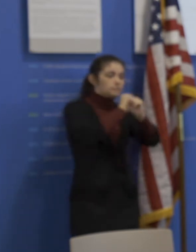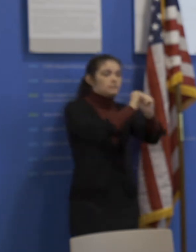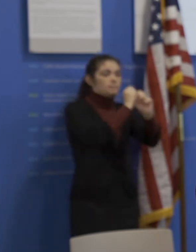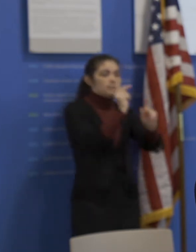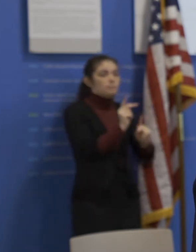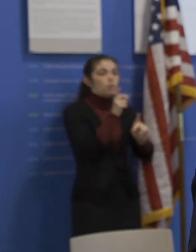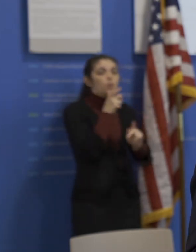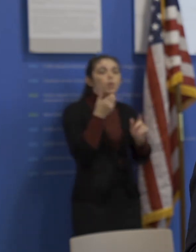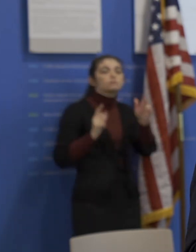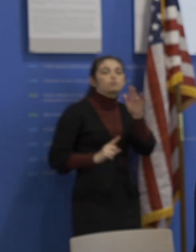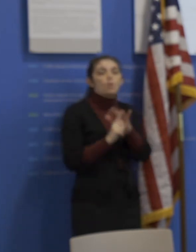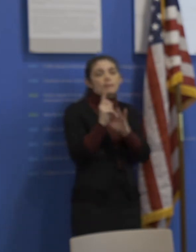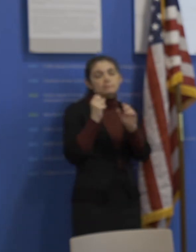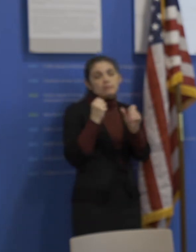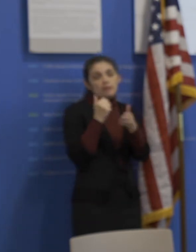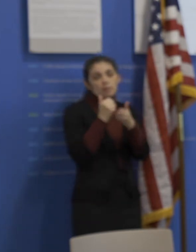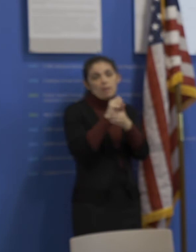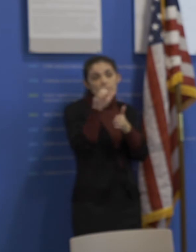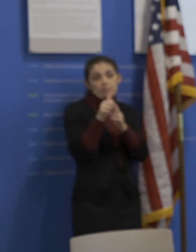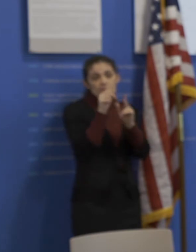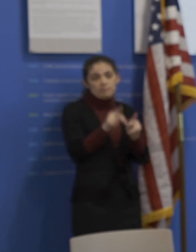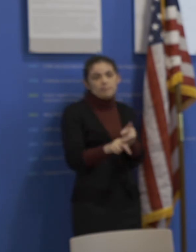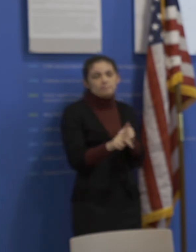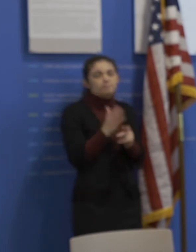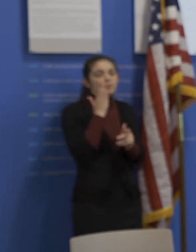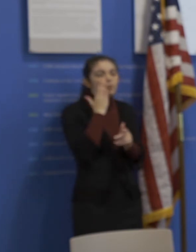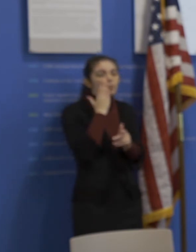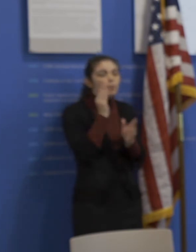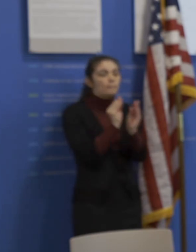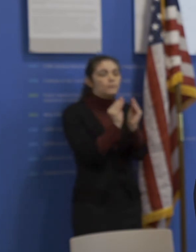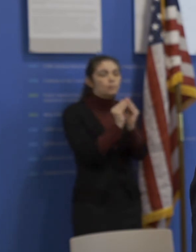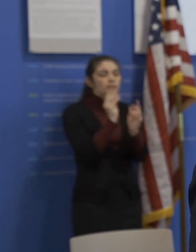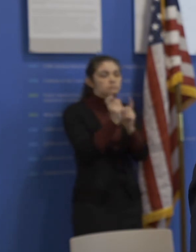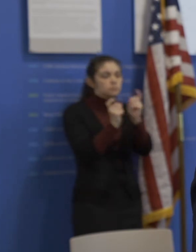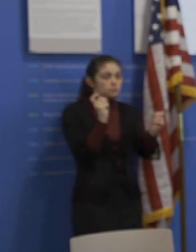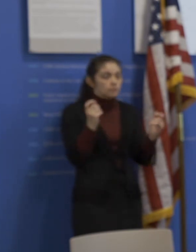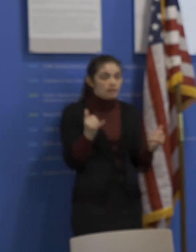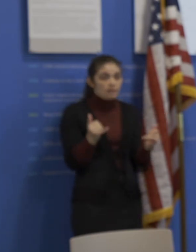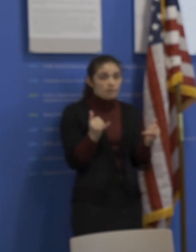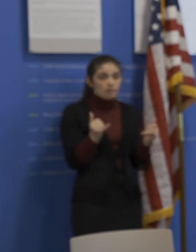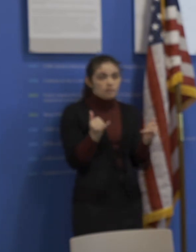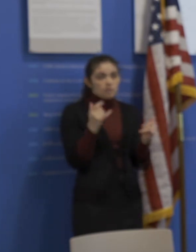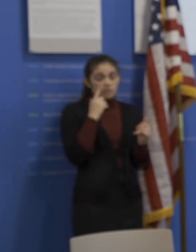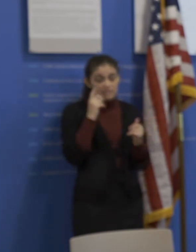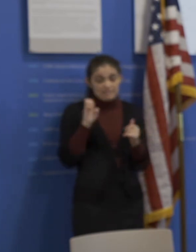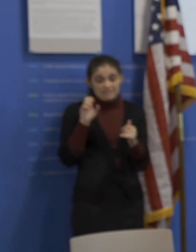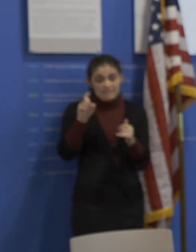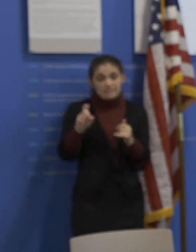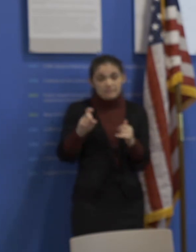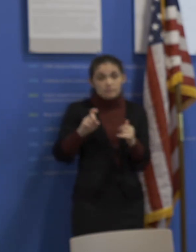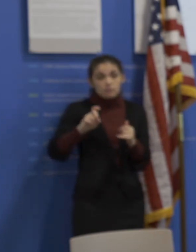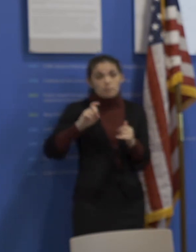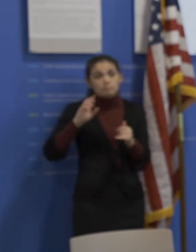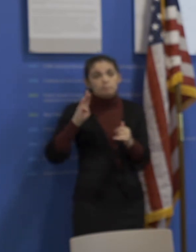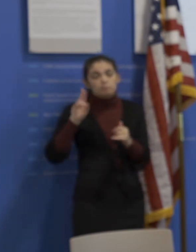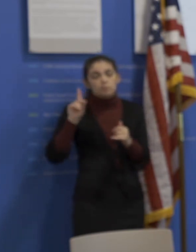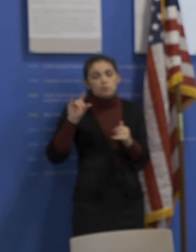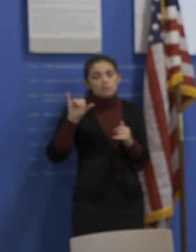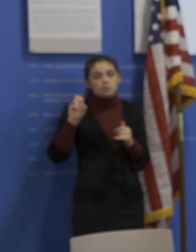front lines. So let's talk a little bit about donations. And this is another place where Executive Budish has been incredibly